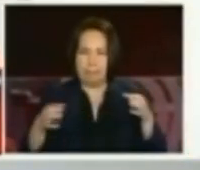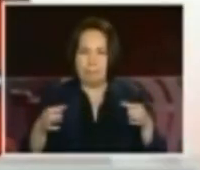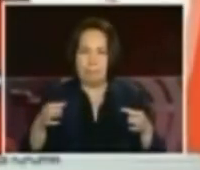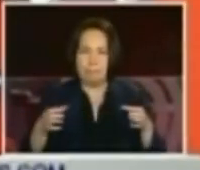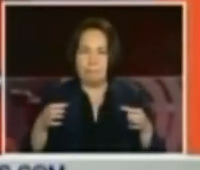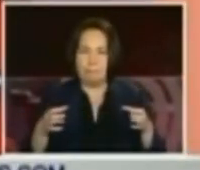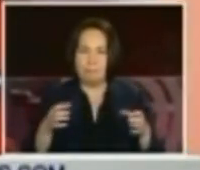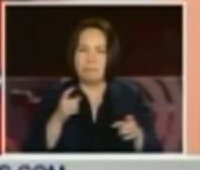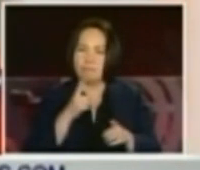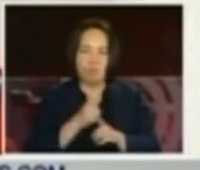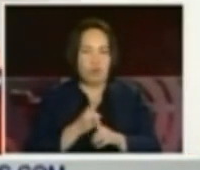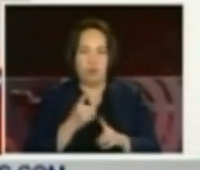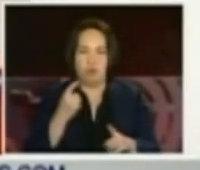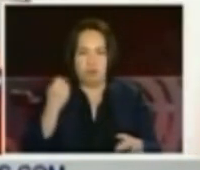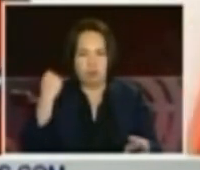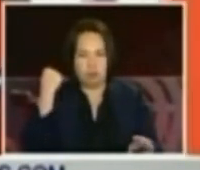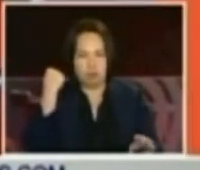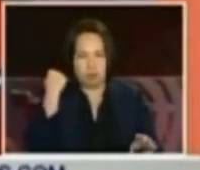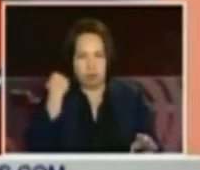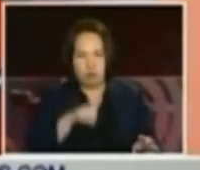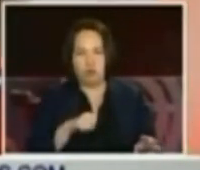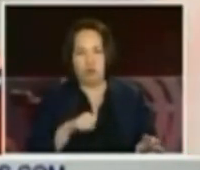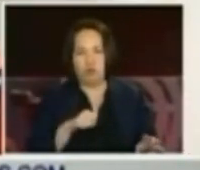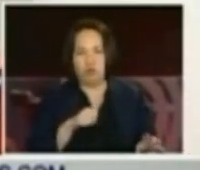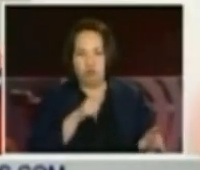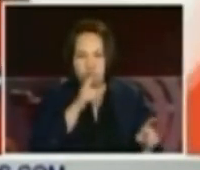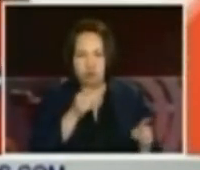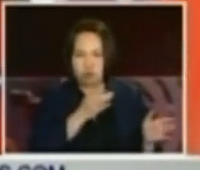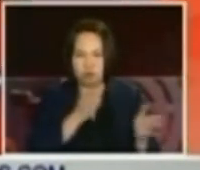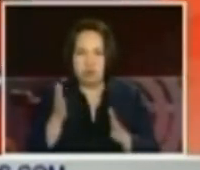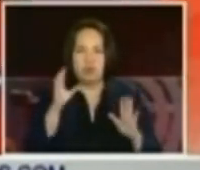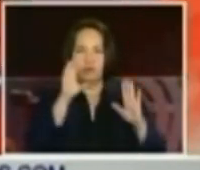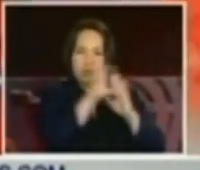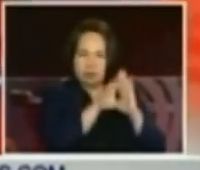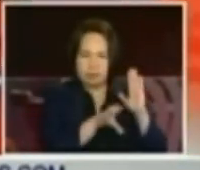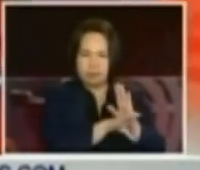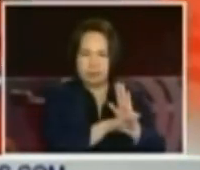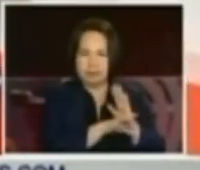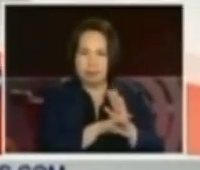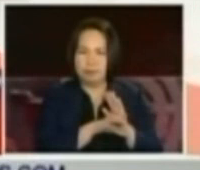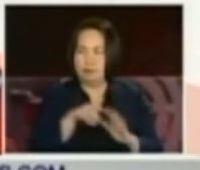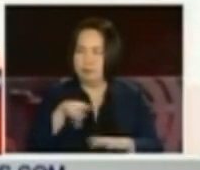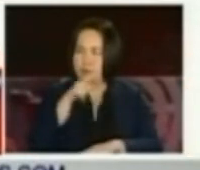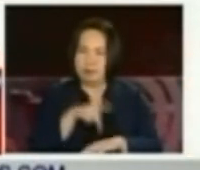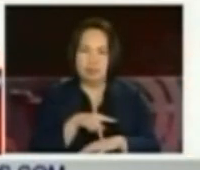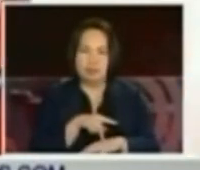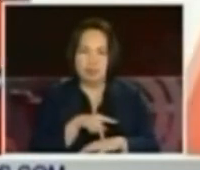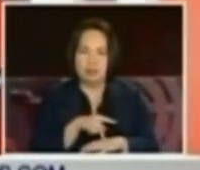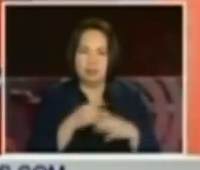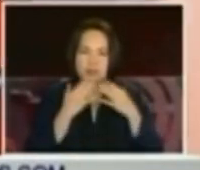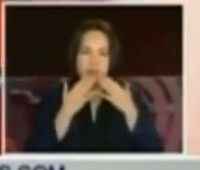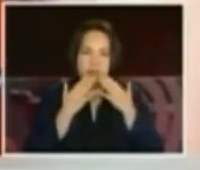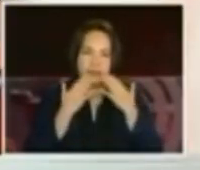a culpable violation of the Constitution of the Republic of the Philippines. Thank